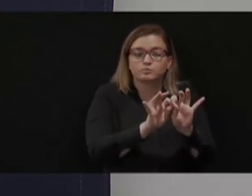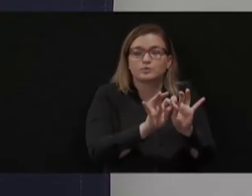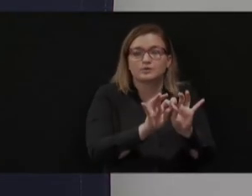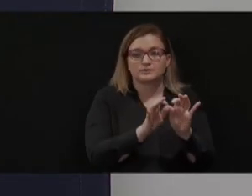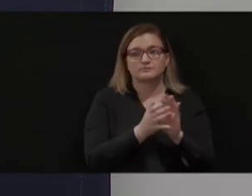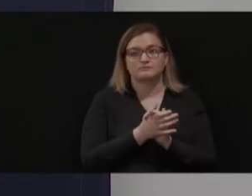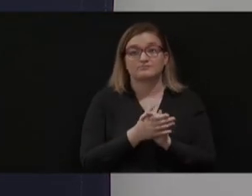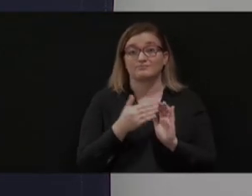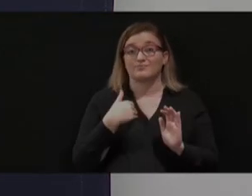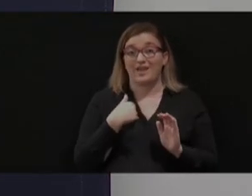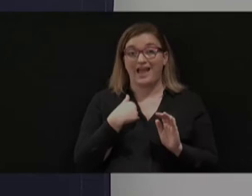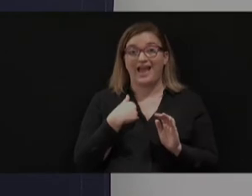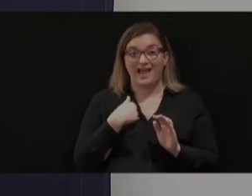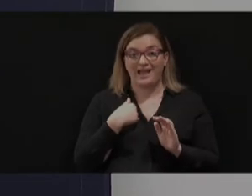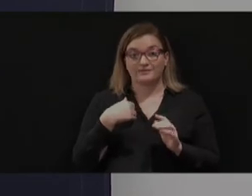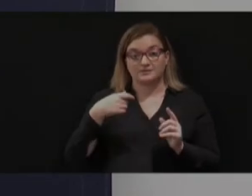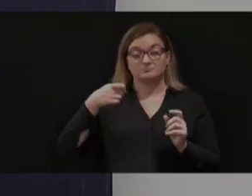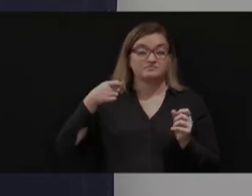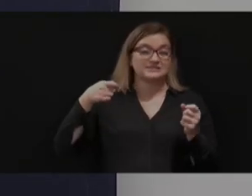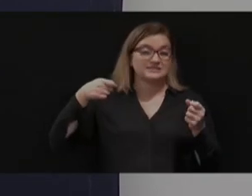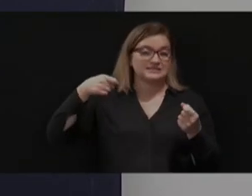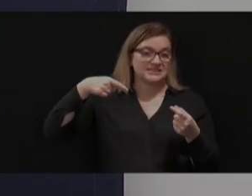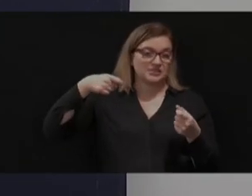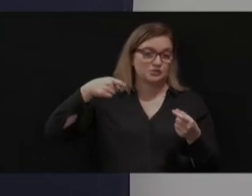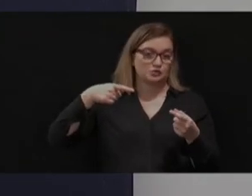signals to go with these.